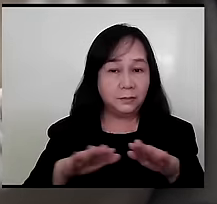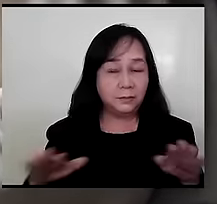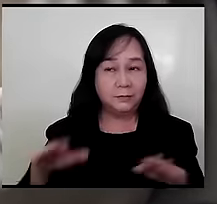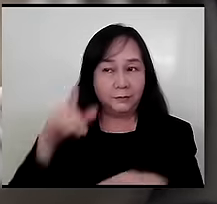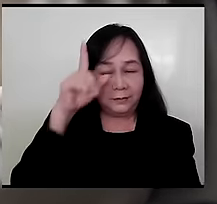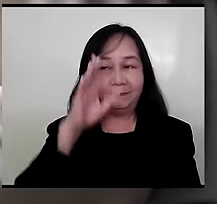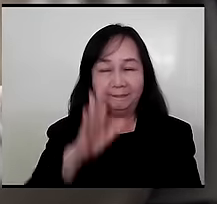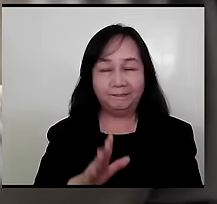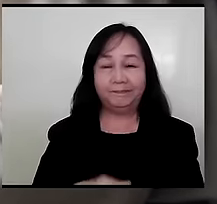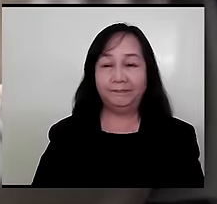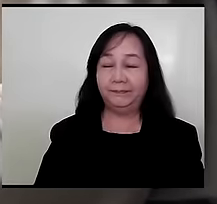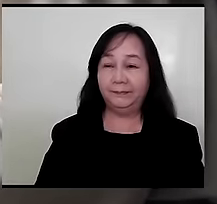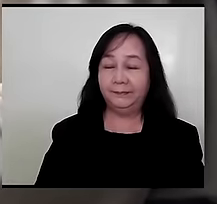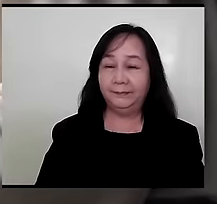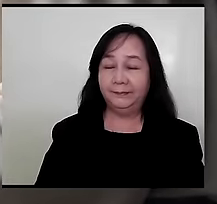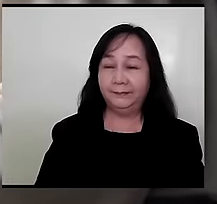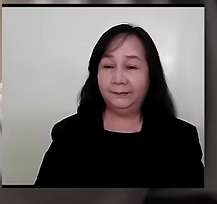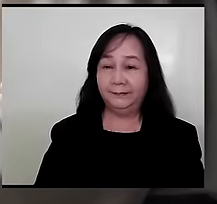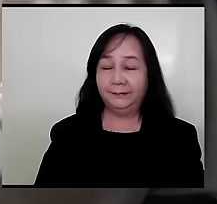God.